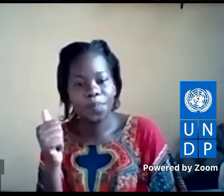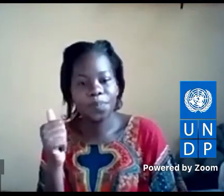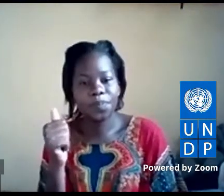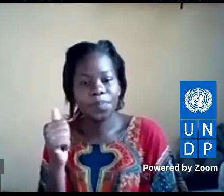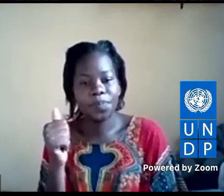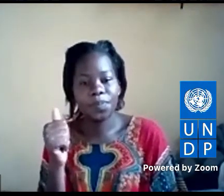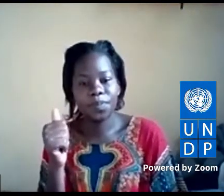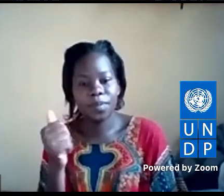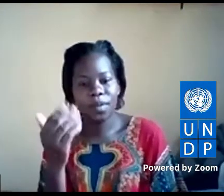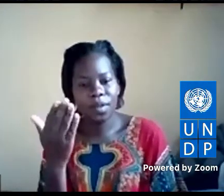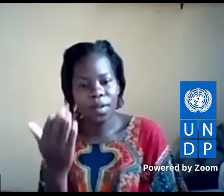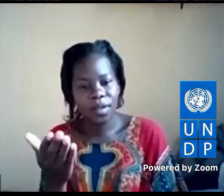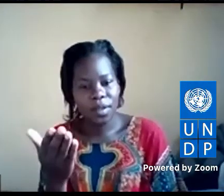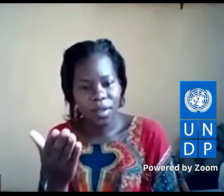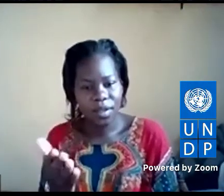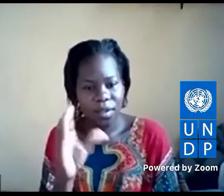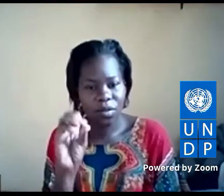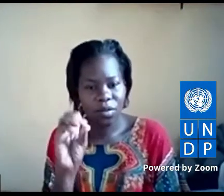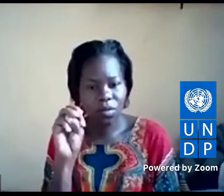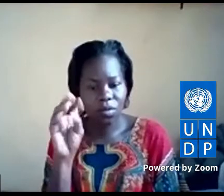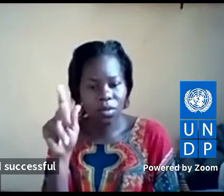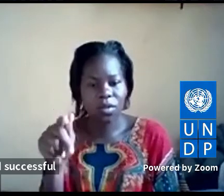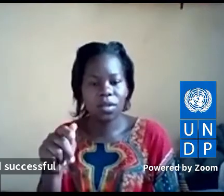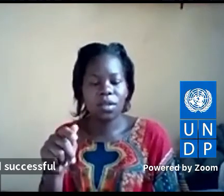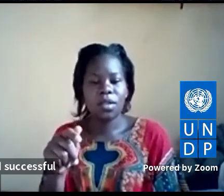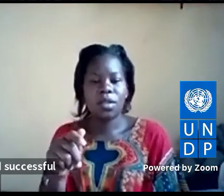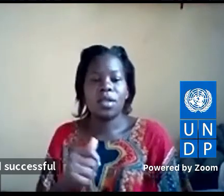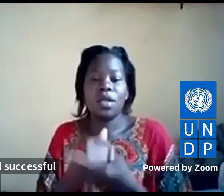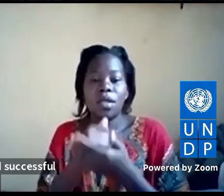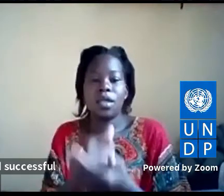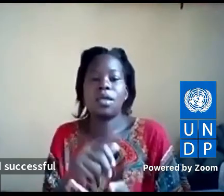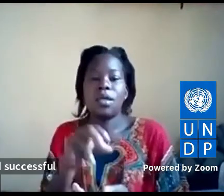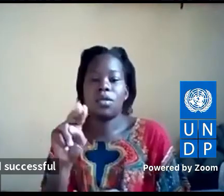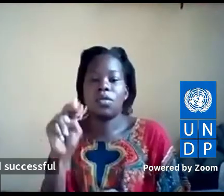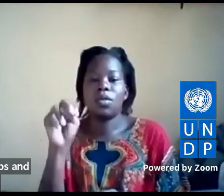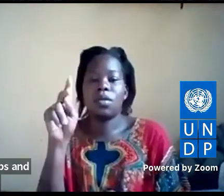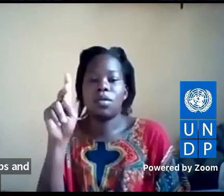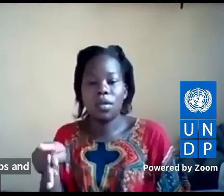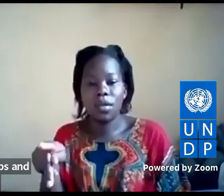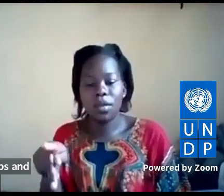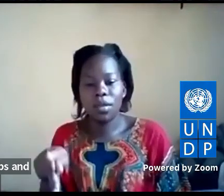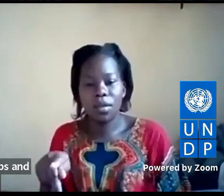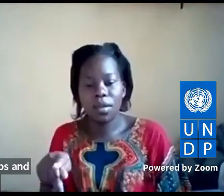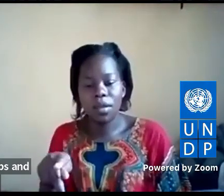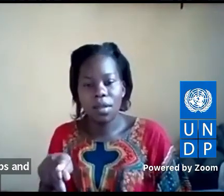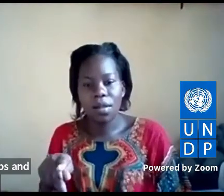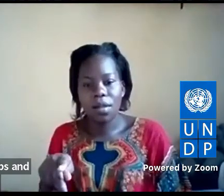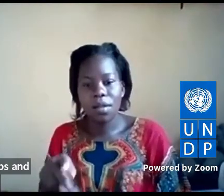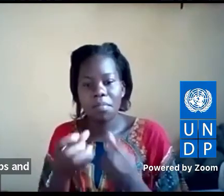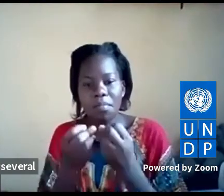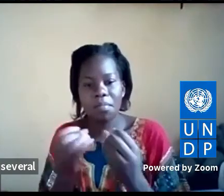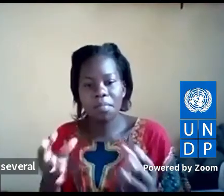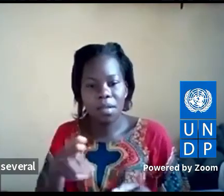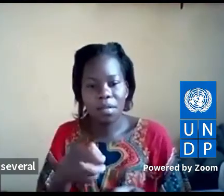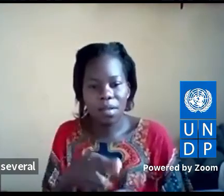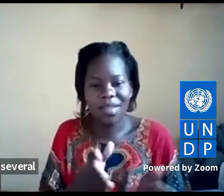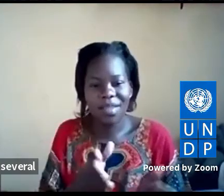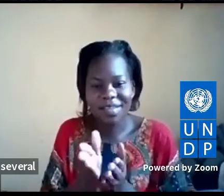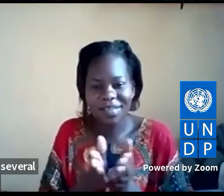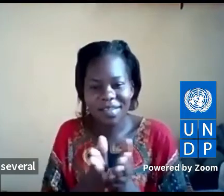Is there a component in UNDP that helps unsuccessful candidates to polish their write-ups? Several development mineral services within Isinjiro and